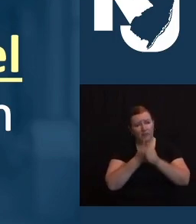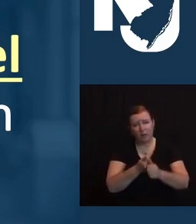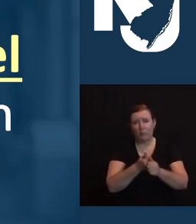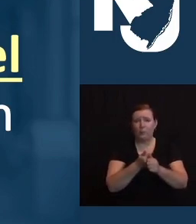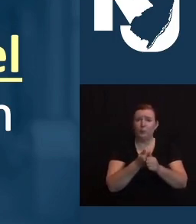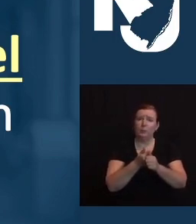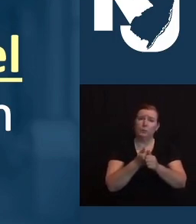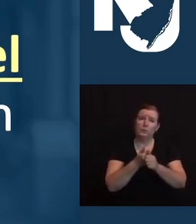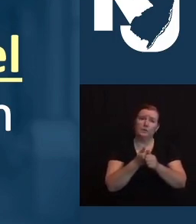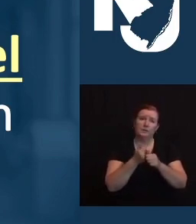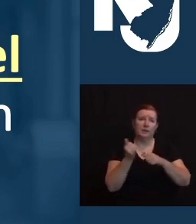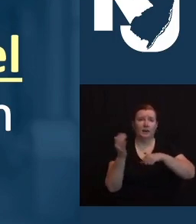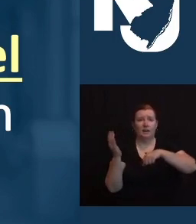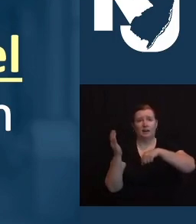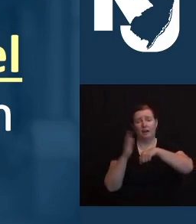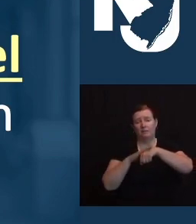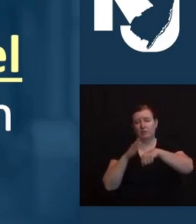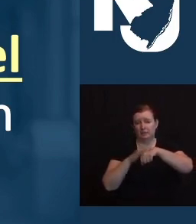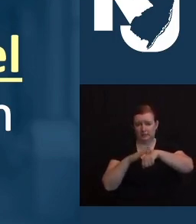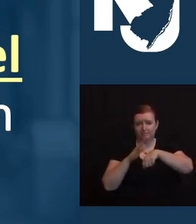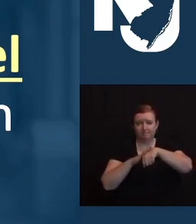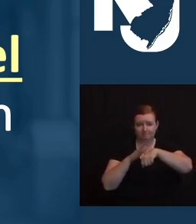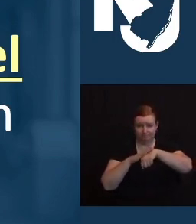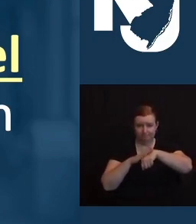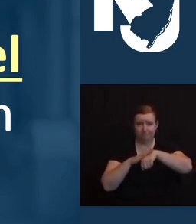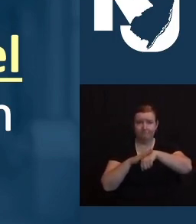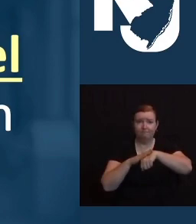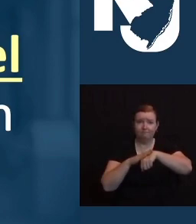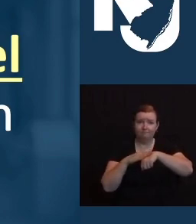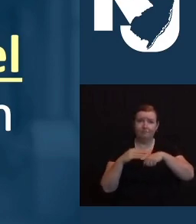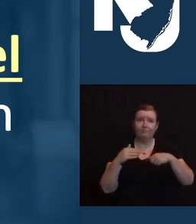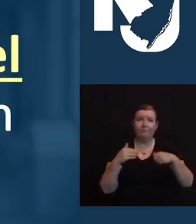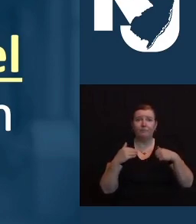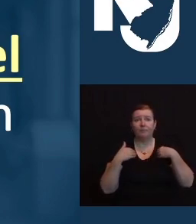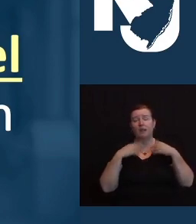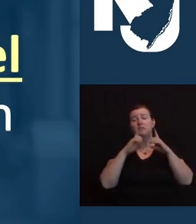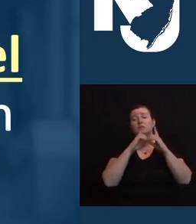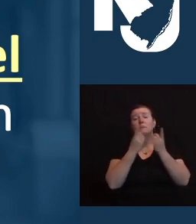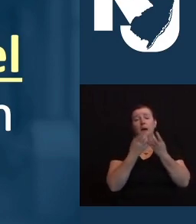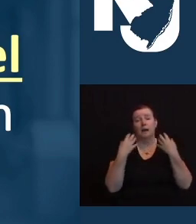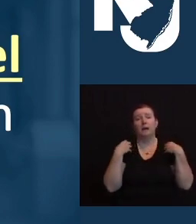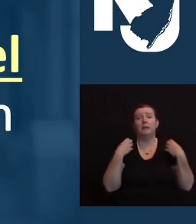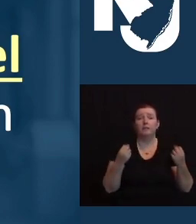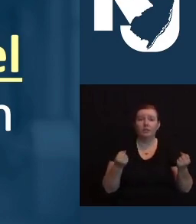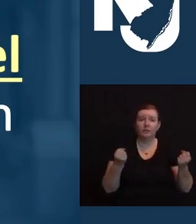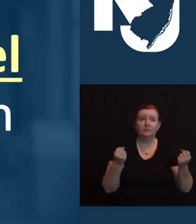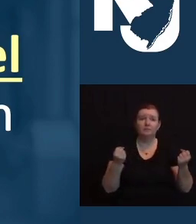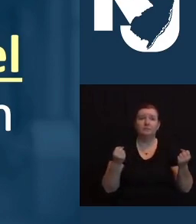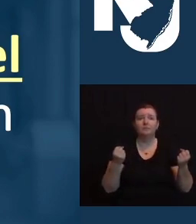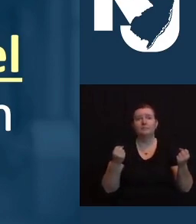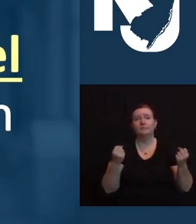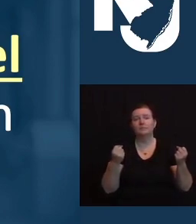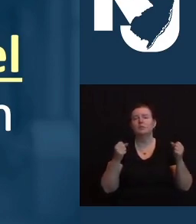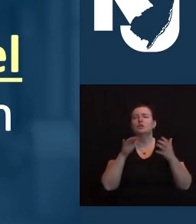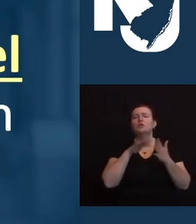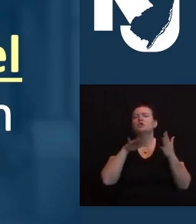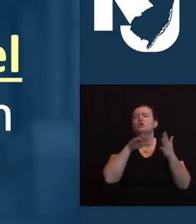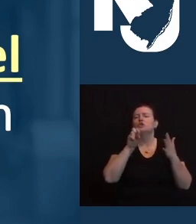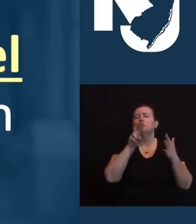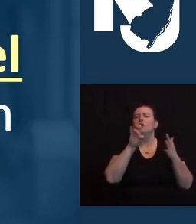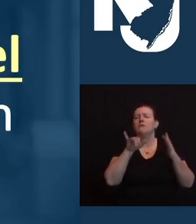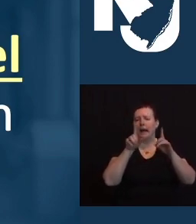New Jersey, please go online and use the Department of Health's online travel survey. This goes equally, as I